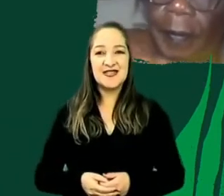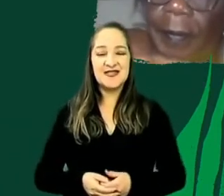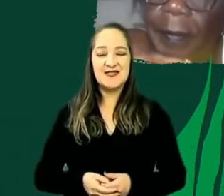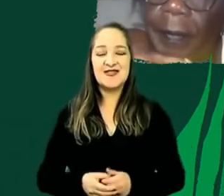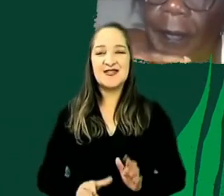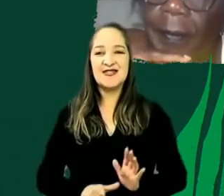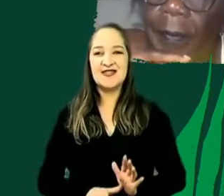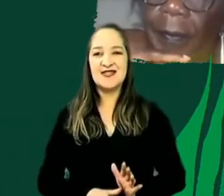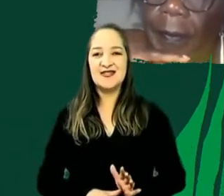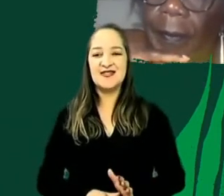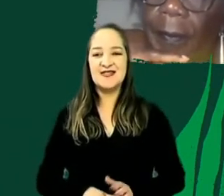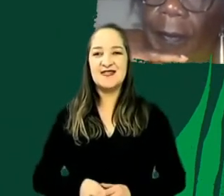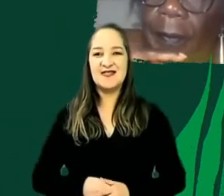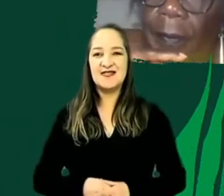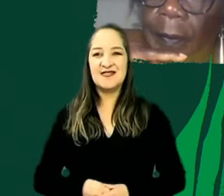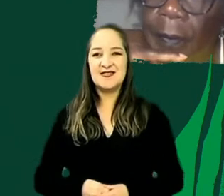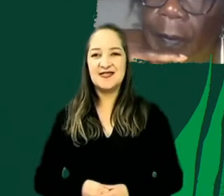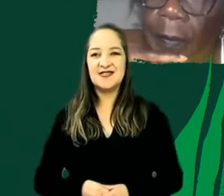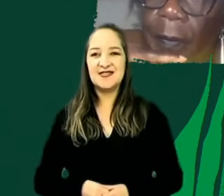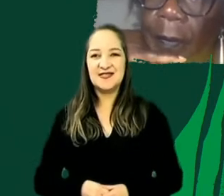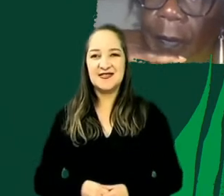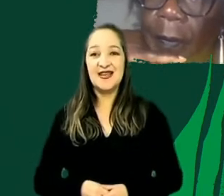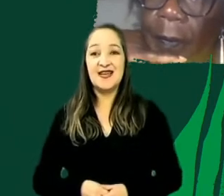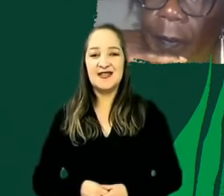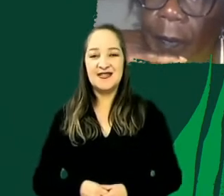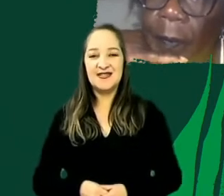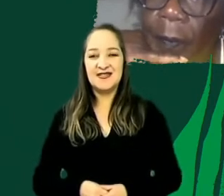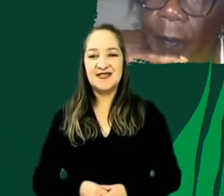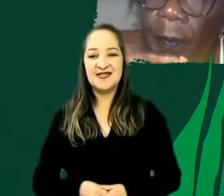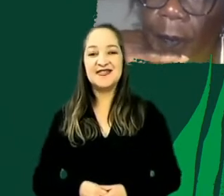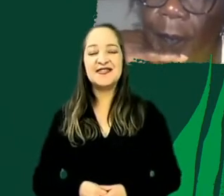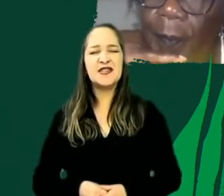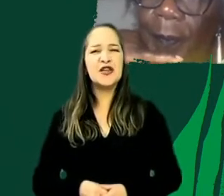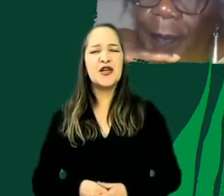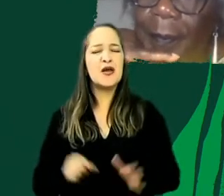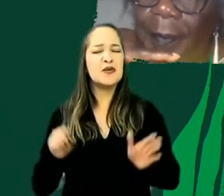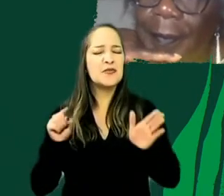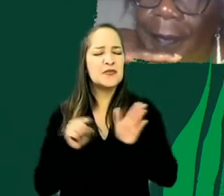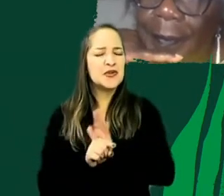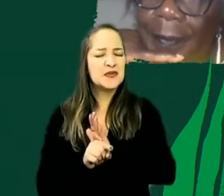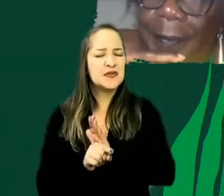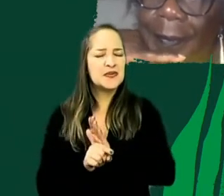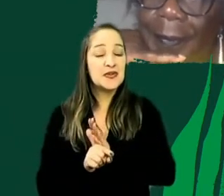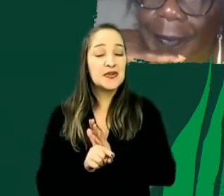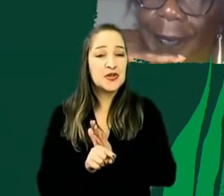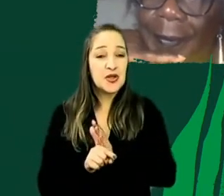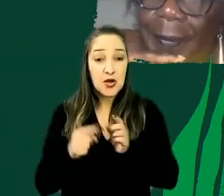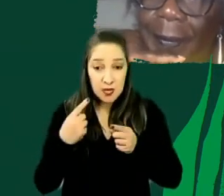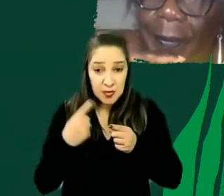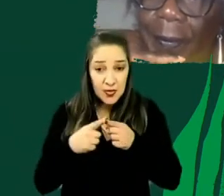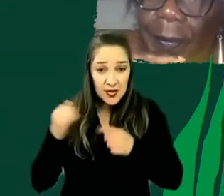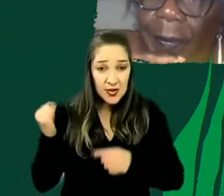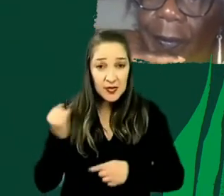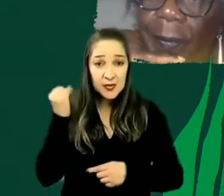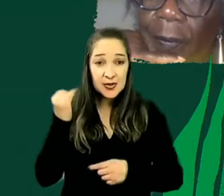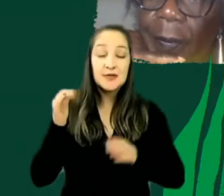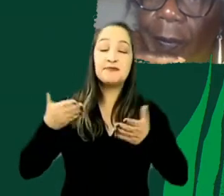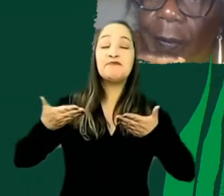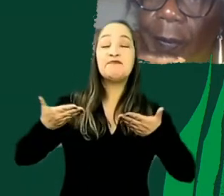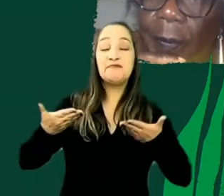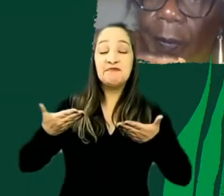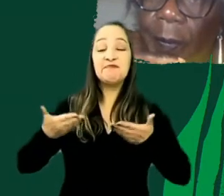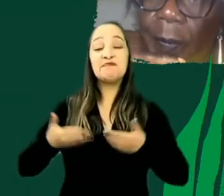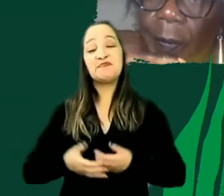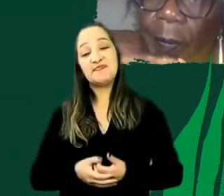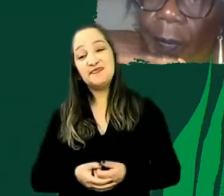What is the question? Why is it important? Well, we can't really go anywhere